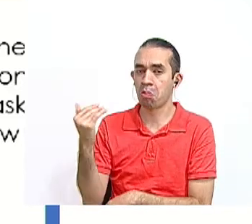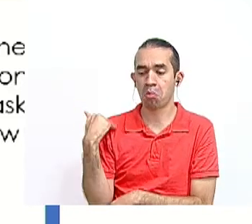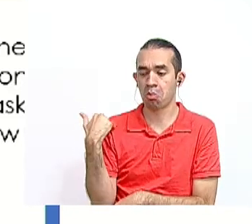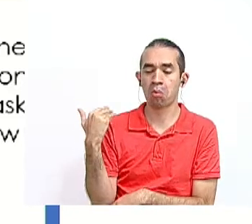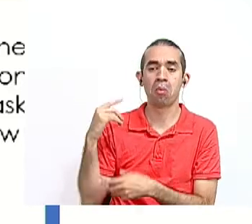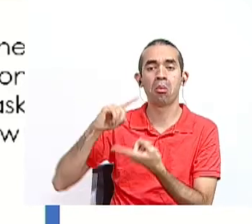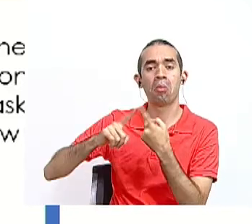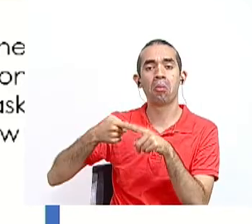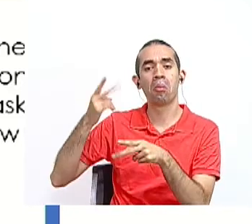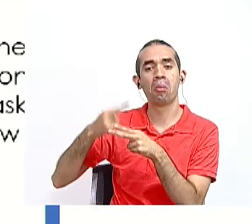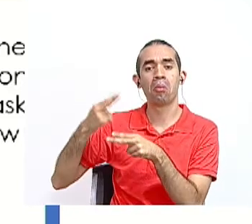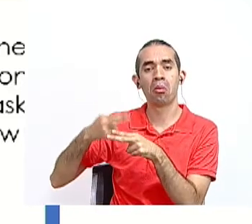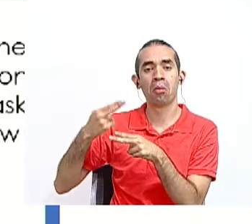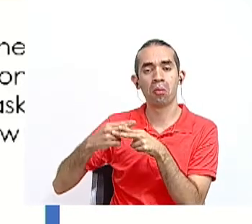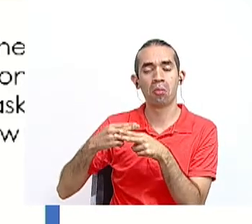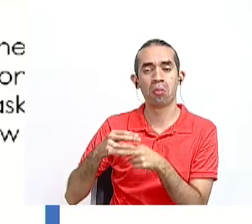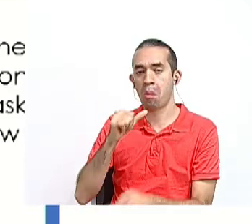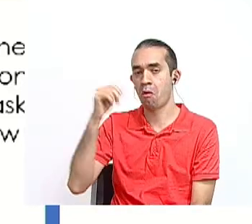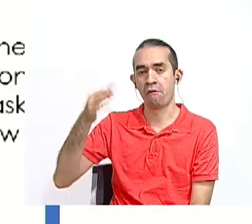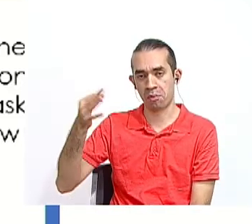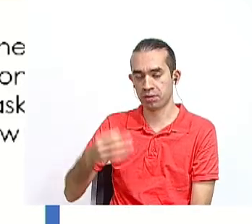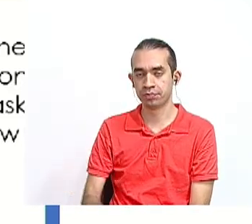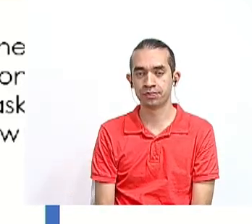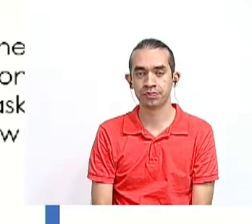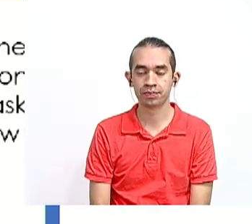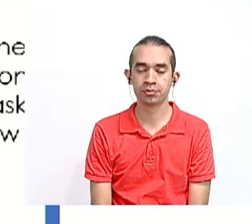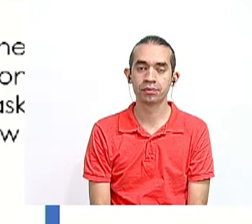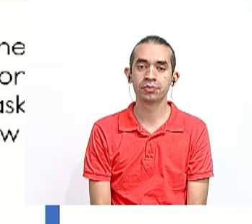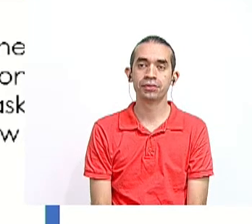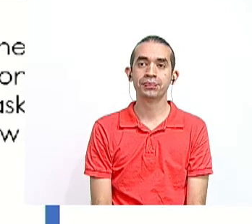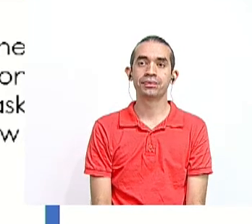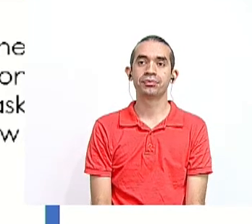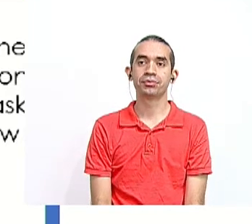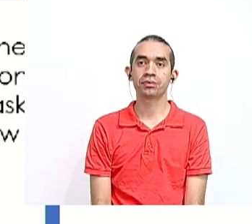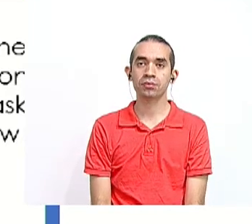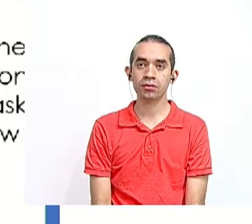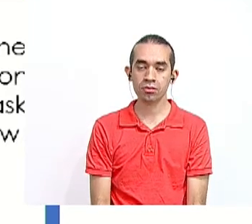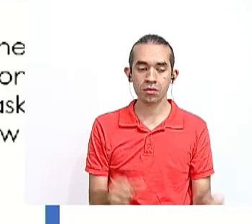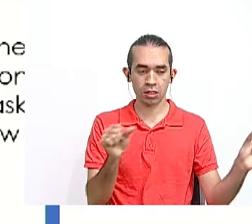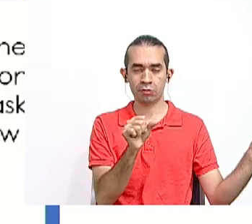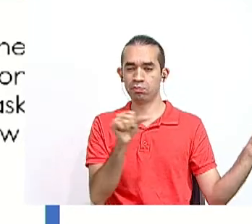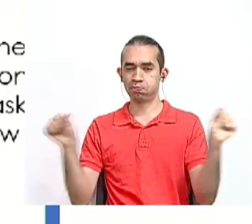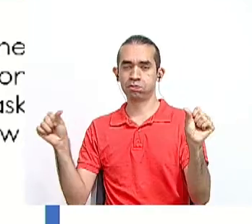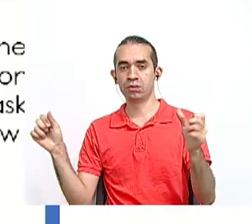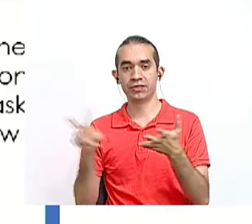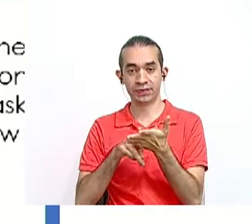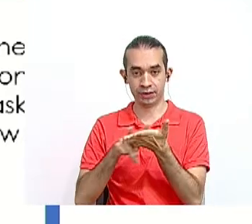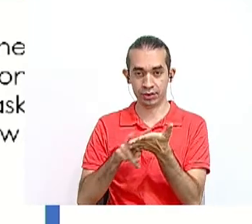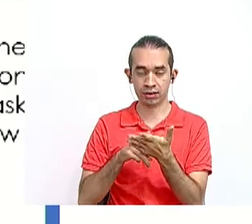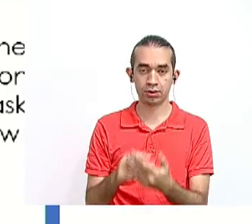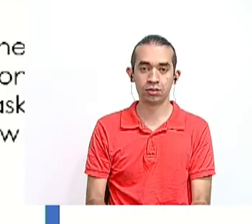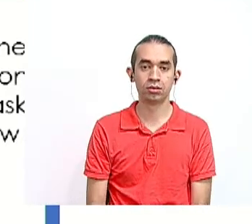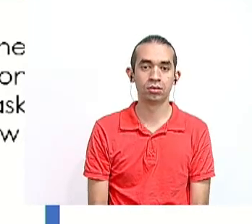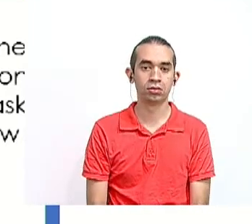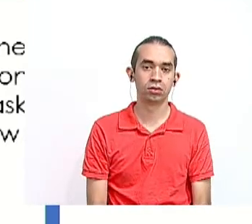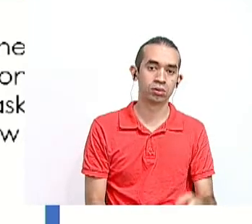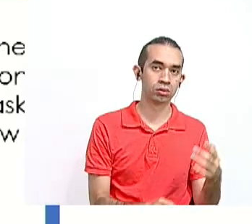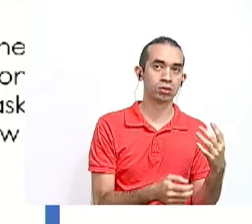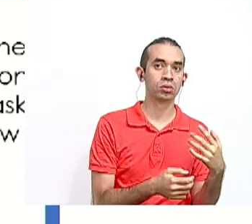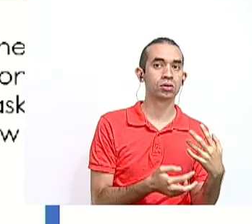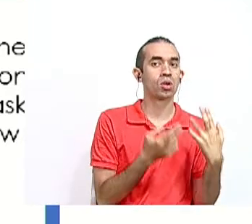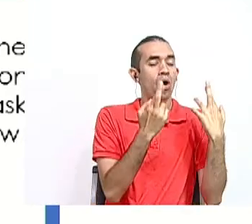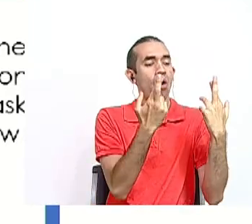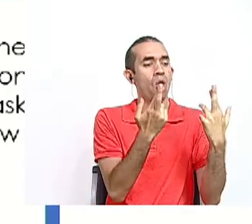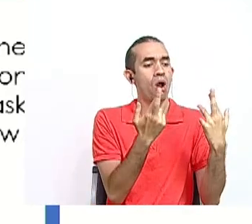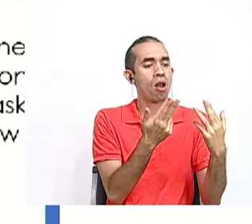name. That one is a little bit more informal, okay? Let's look at another phrase. I hope you are having